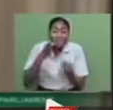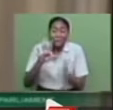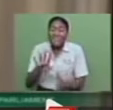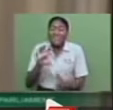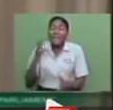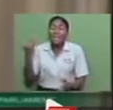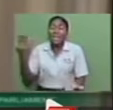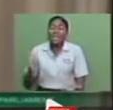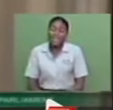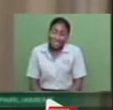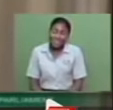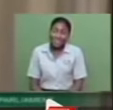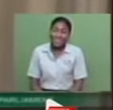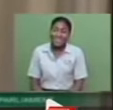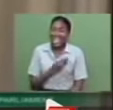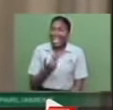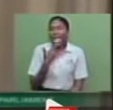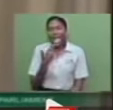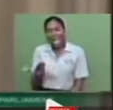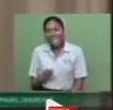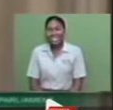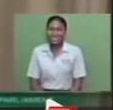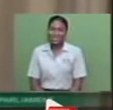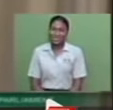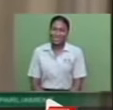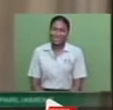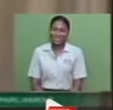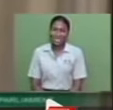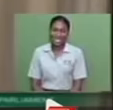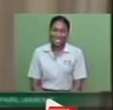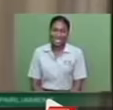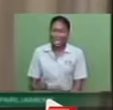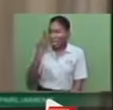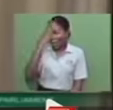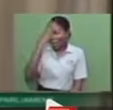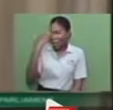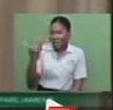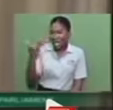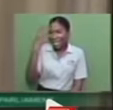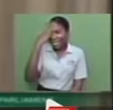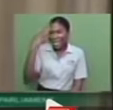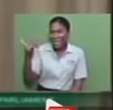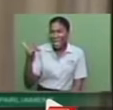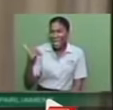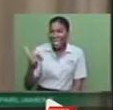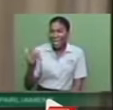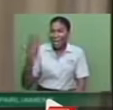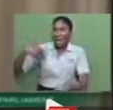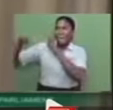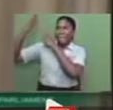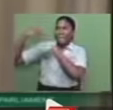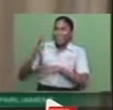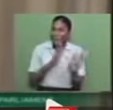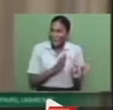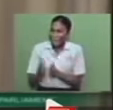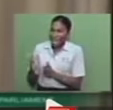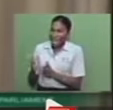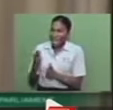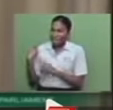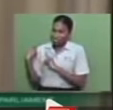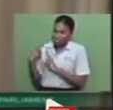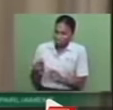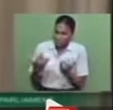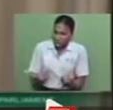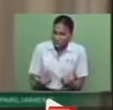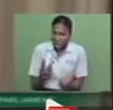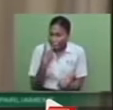is, why all the incentives that were put in a year back or 2 years, why they're not working? You have to get to that problem.